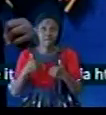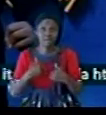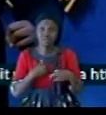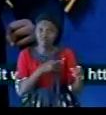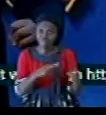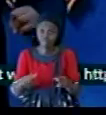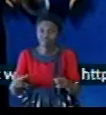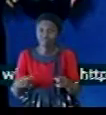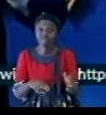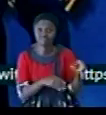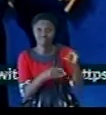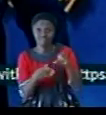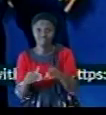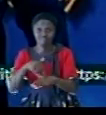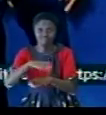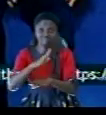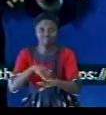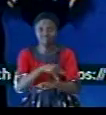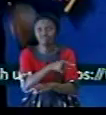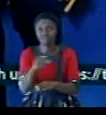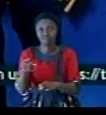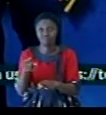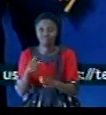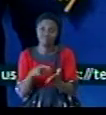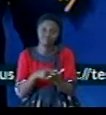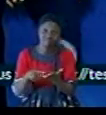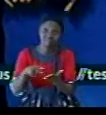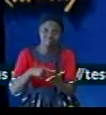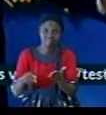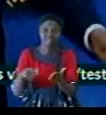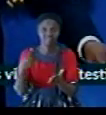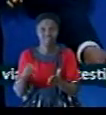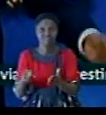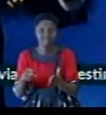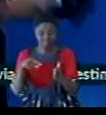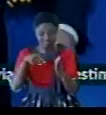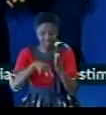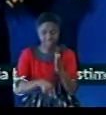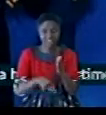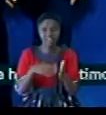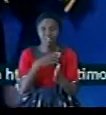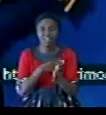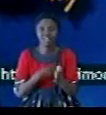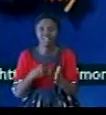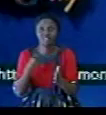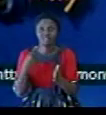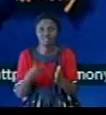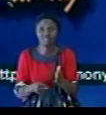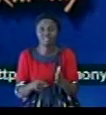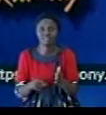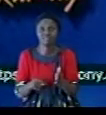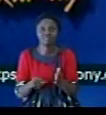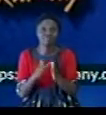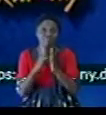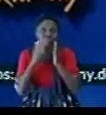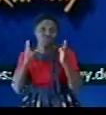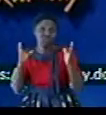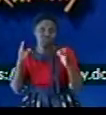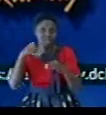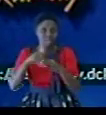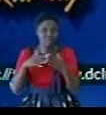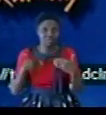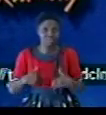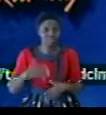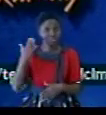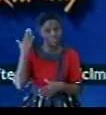the pains. Check the legs. Check the swellings. Go somewhere to check the swellings. Check whatever you need to check.